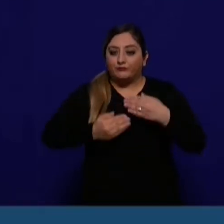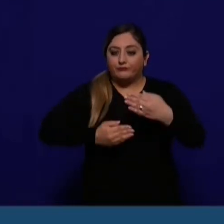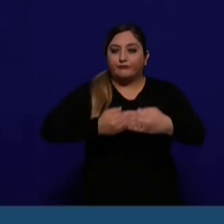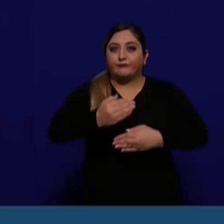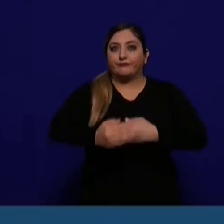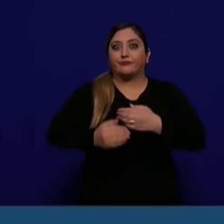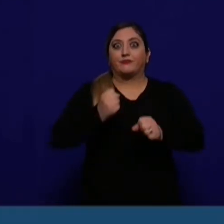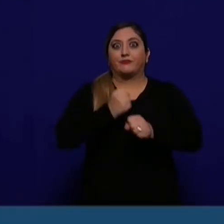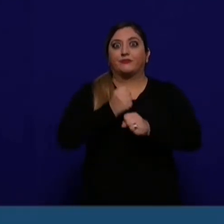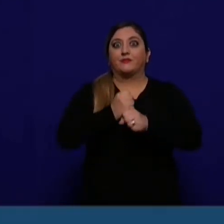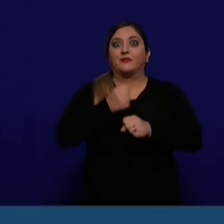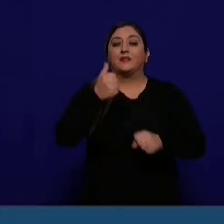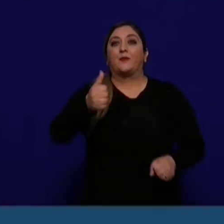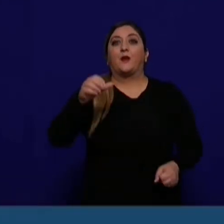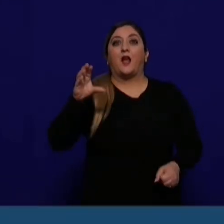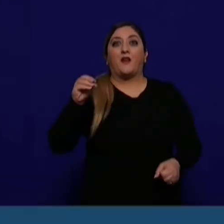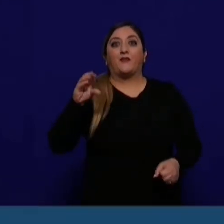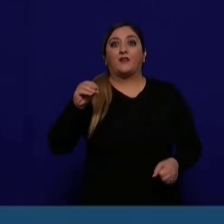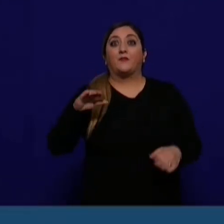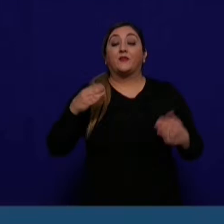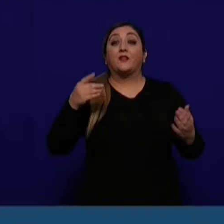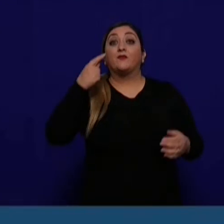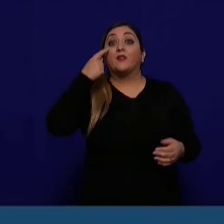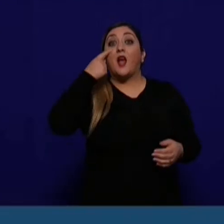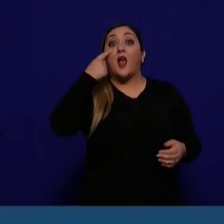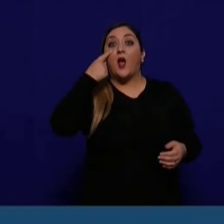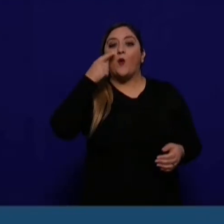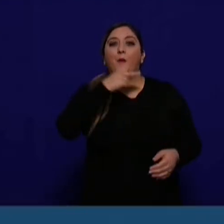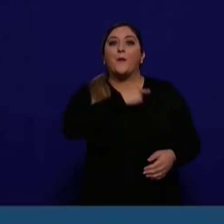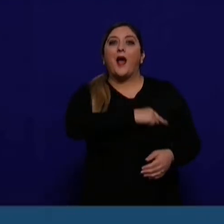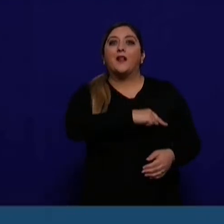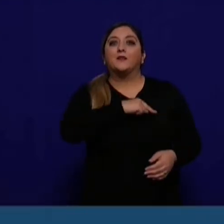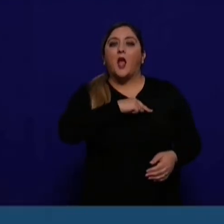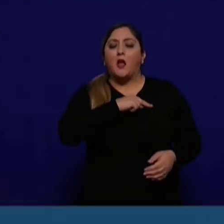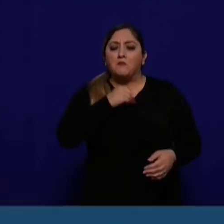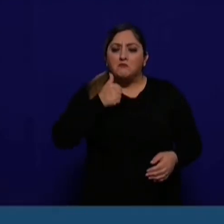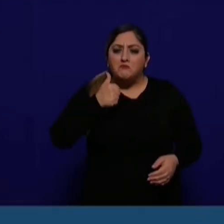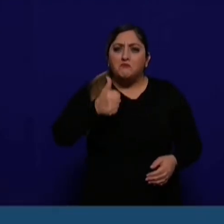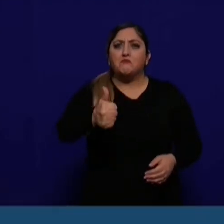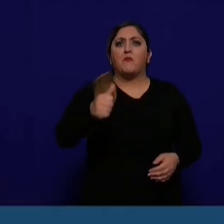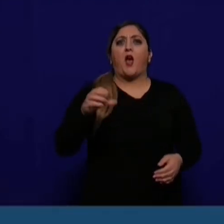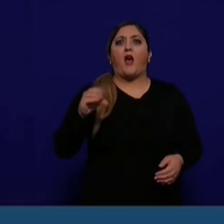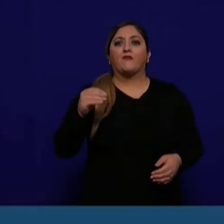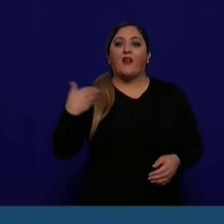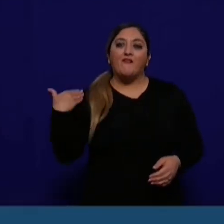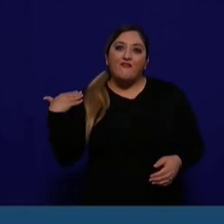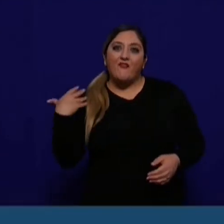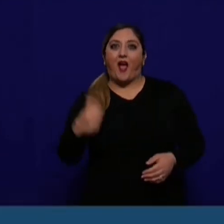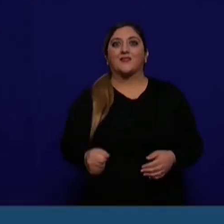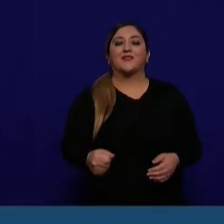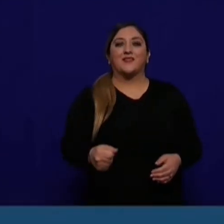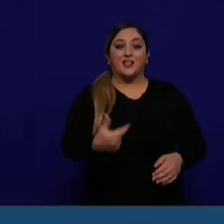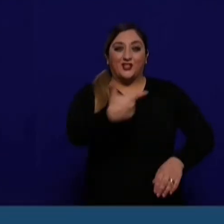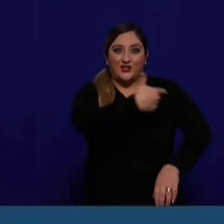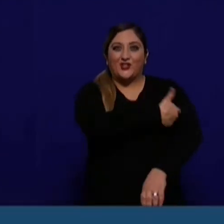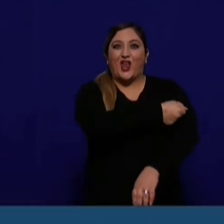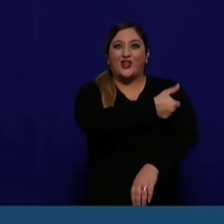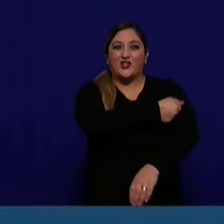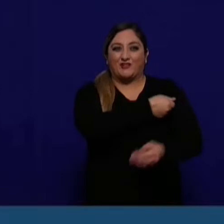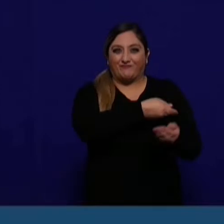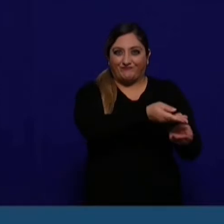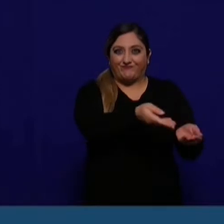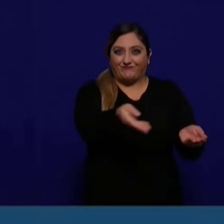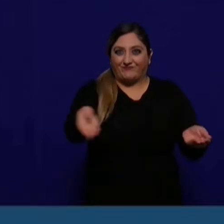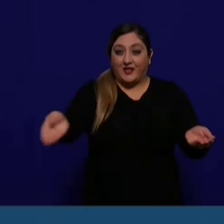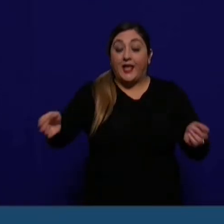taraw dejjem qegħdin wieħed mill-aħjar pajjiżi li qegħdin ukoll nlaqmu brata maġla imma wkoll li bi